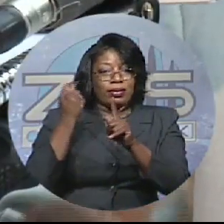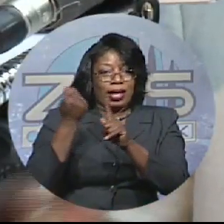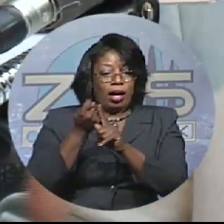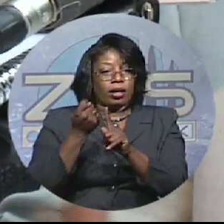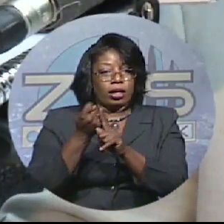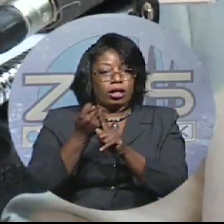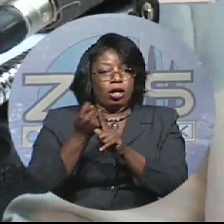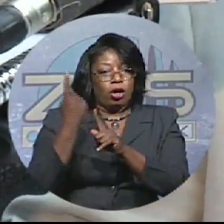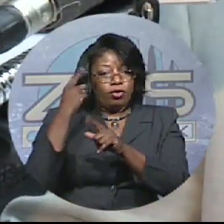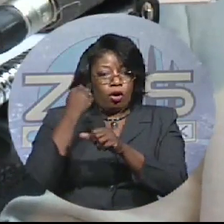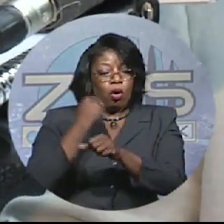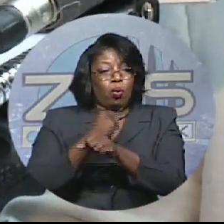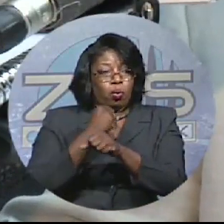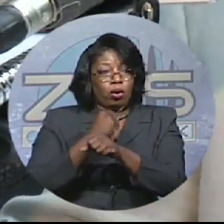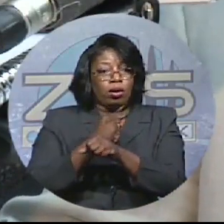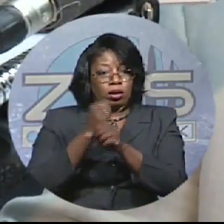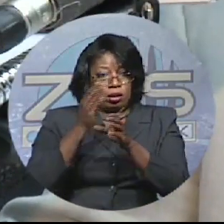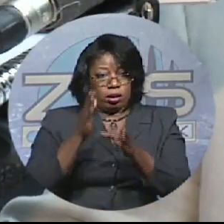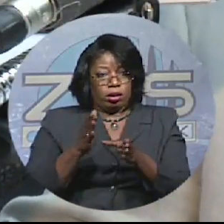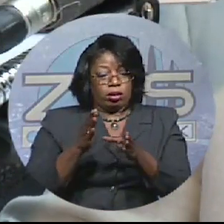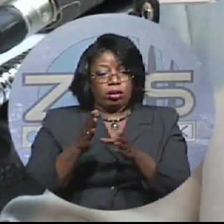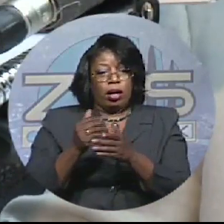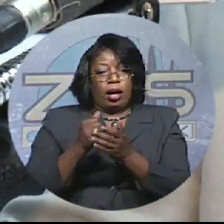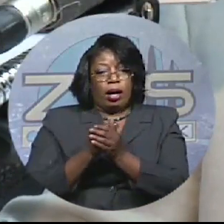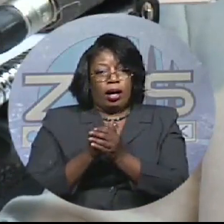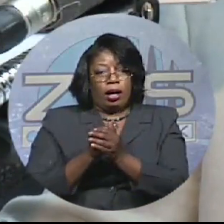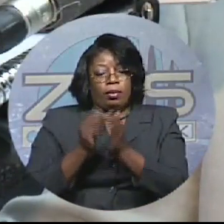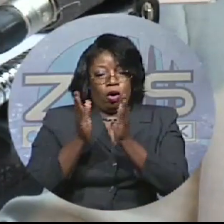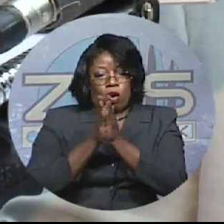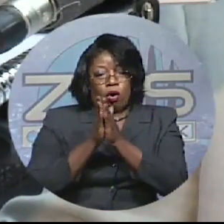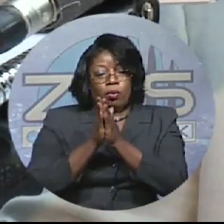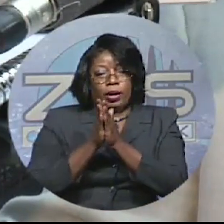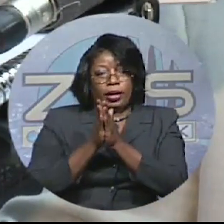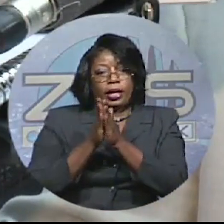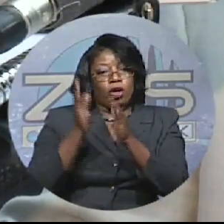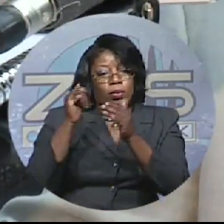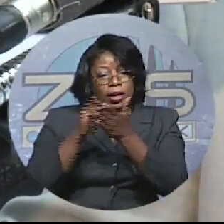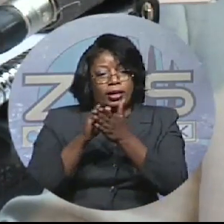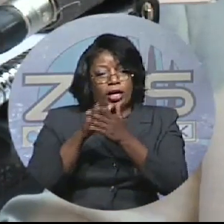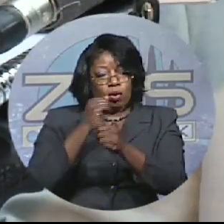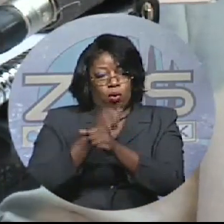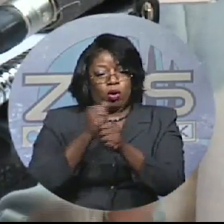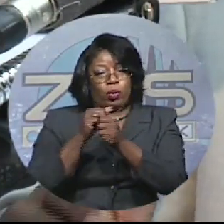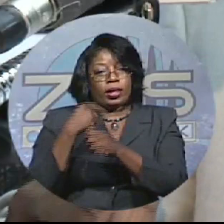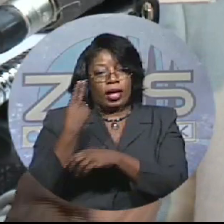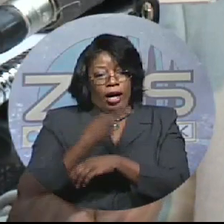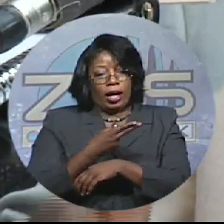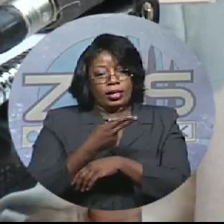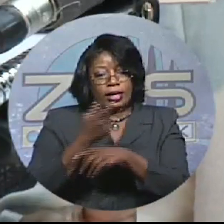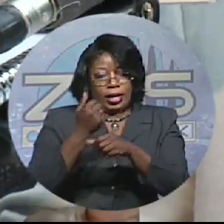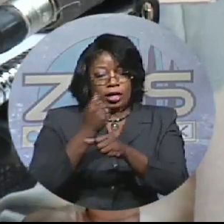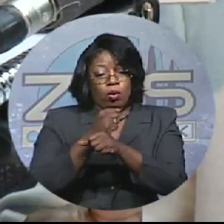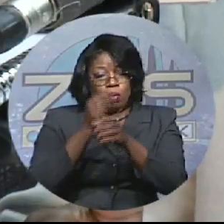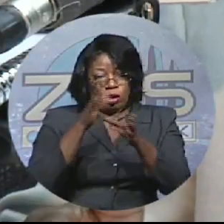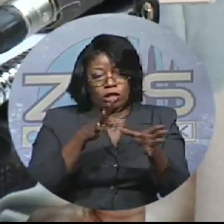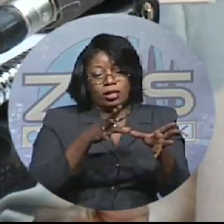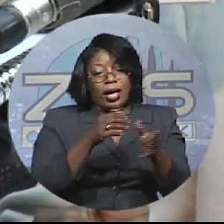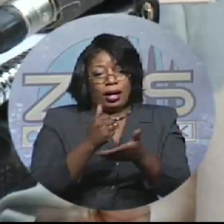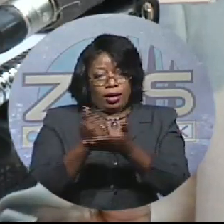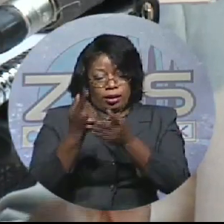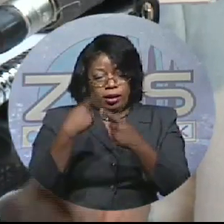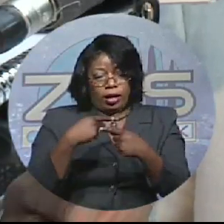less to redeploy persons, that they will cooperate with us and let their employees be released, because this is a national